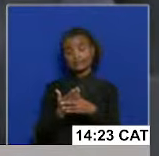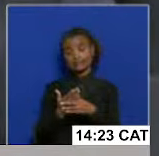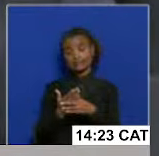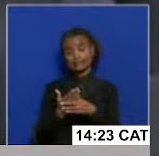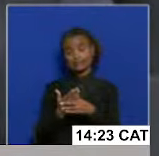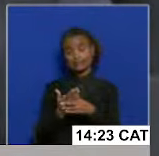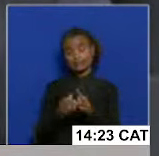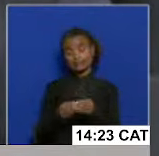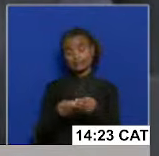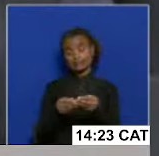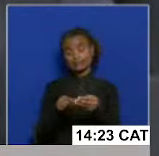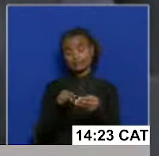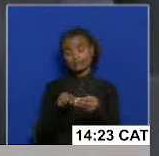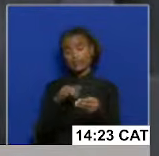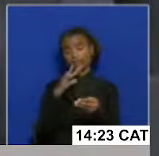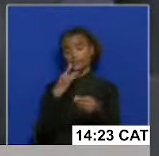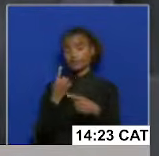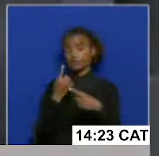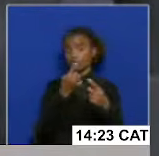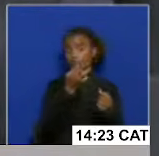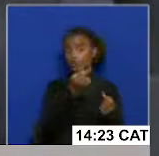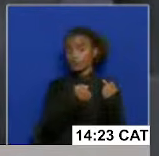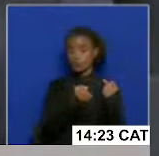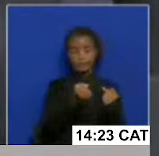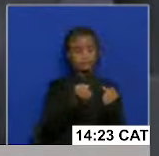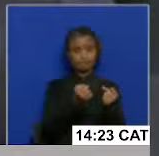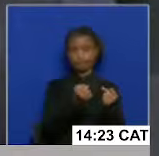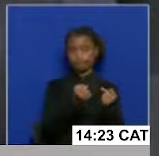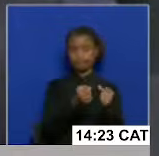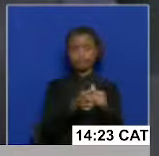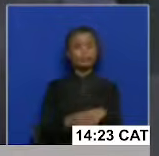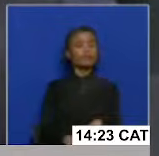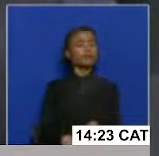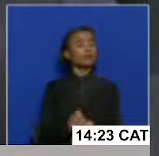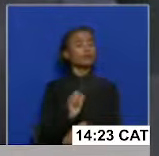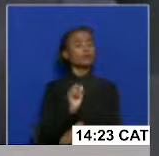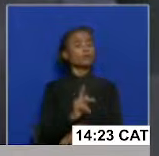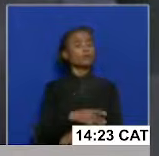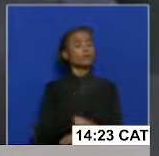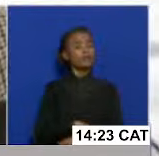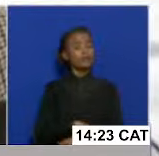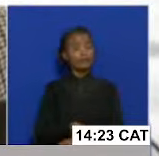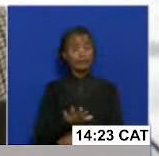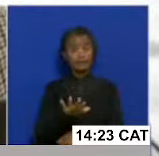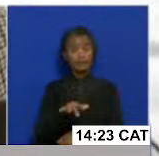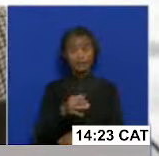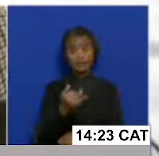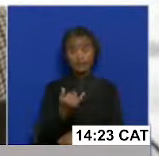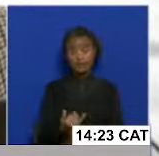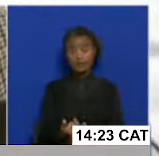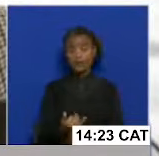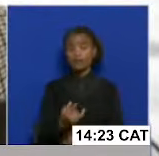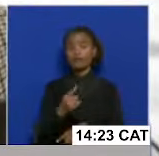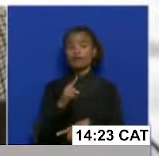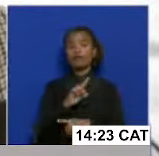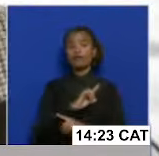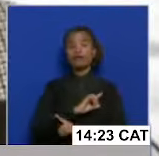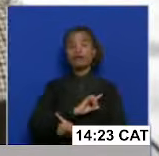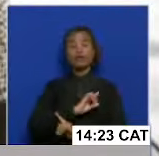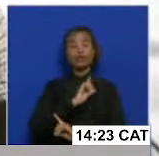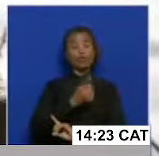court roll. Okay. And Witness K, according to you, who has the power to have a case taken off the